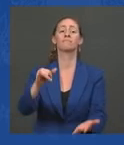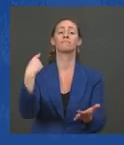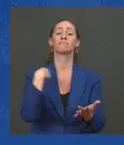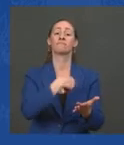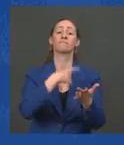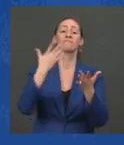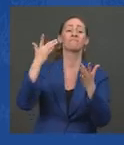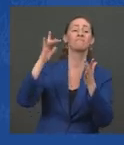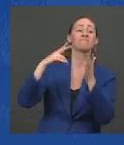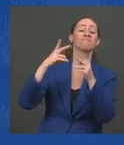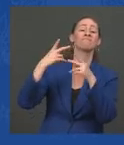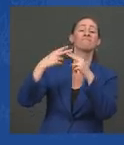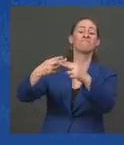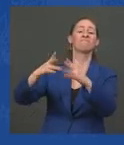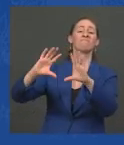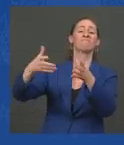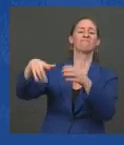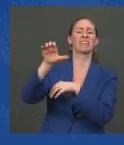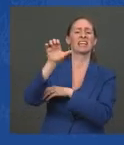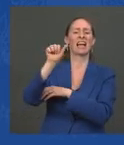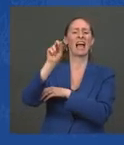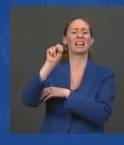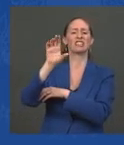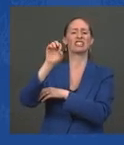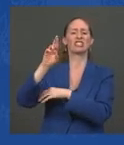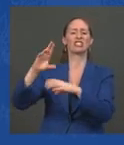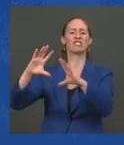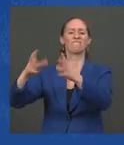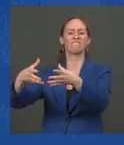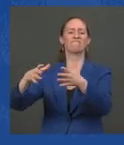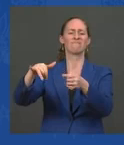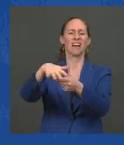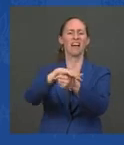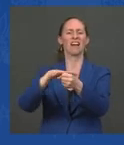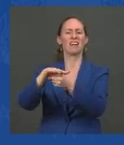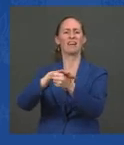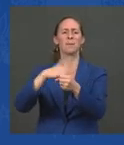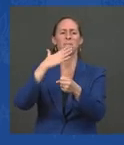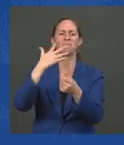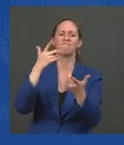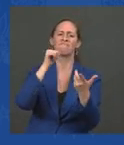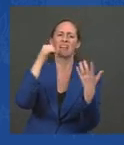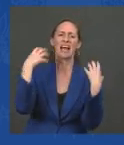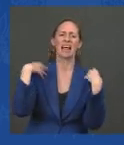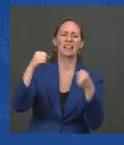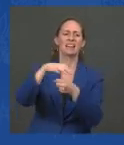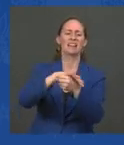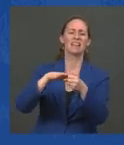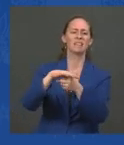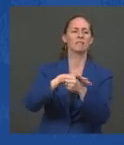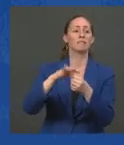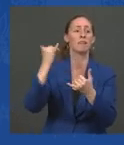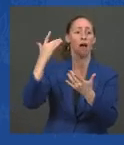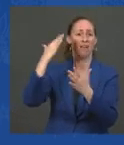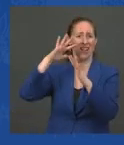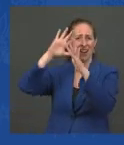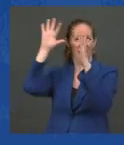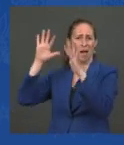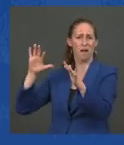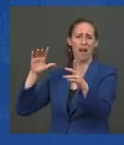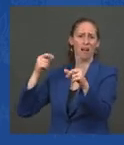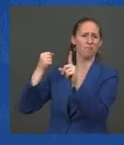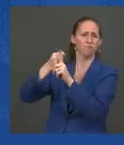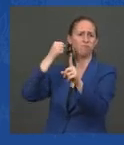building up our resilience to the climate crisis, for the next extreme weather events. And these have been of biblical proportions.